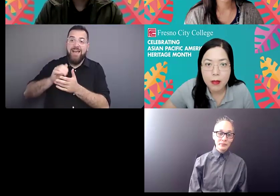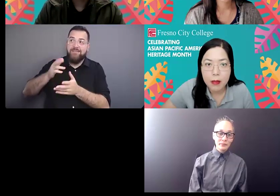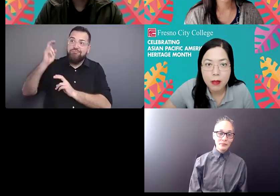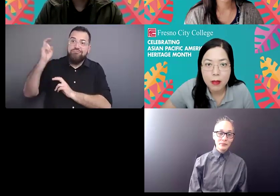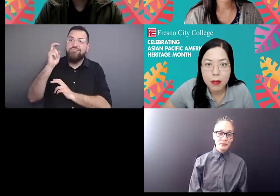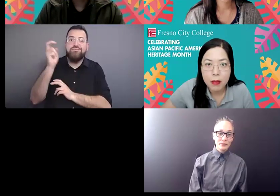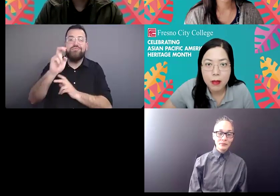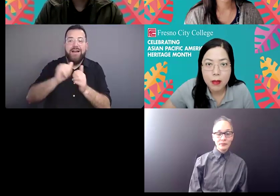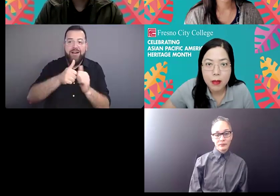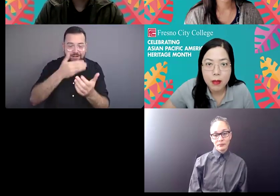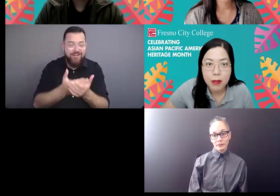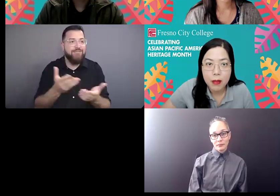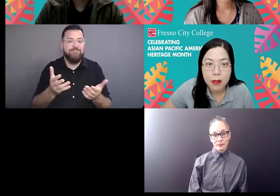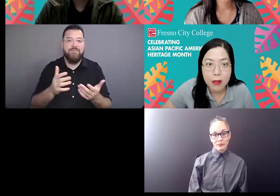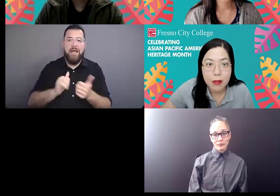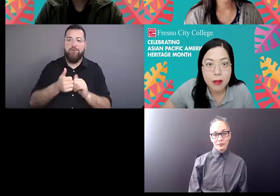And so we're going to start